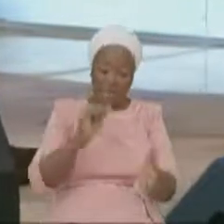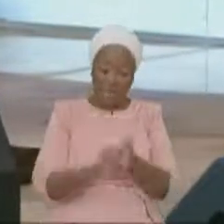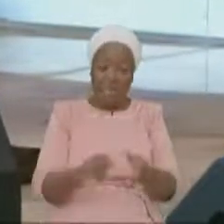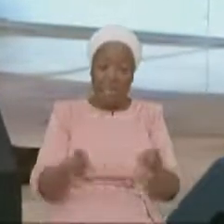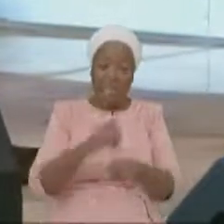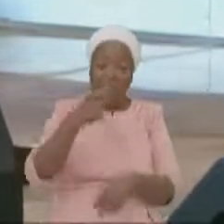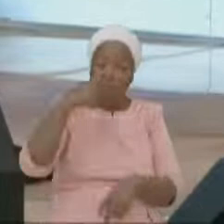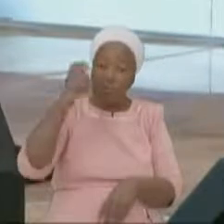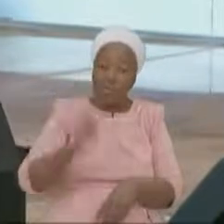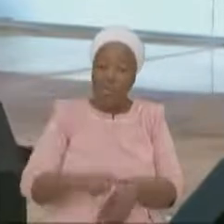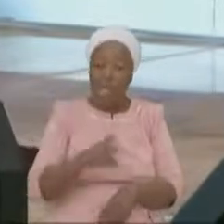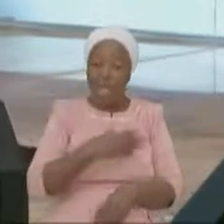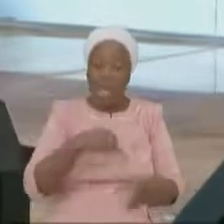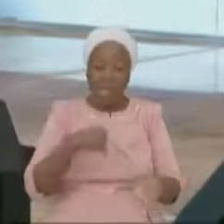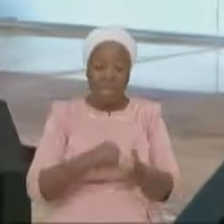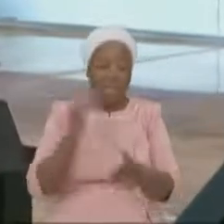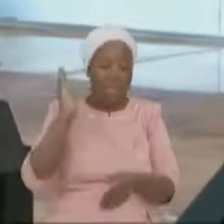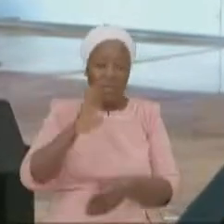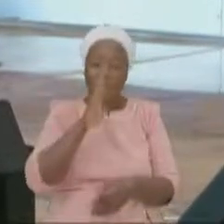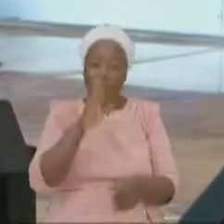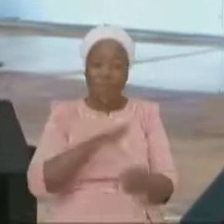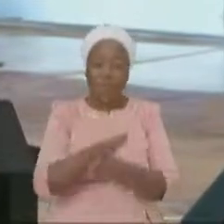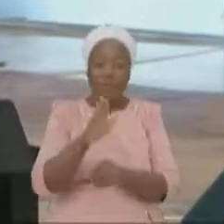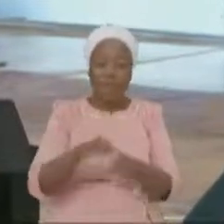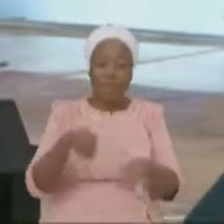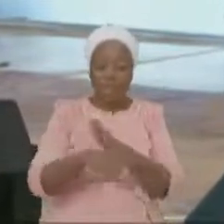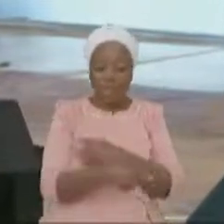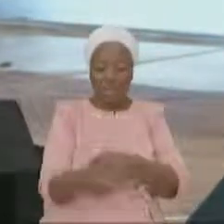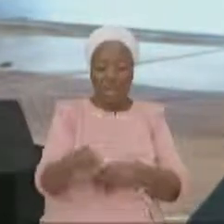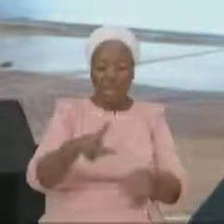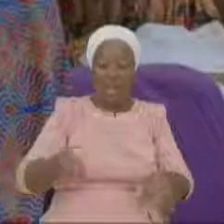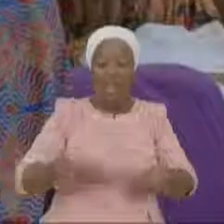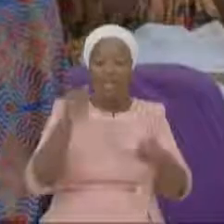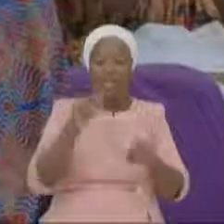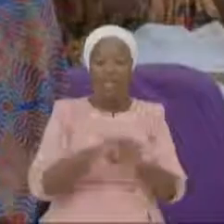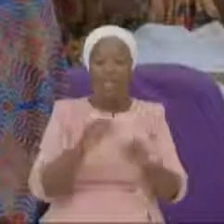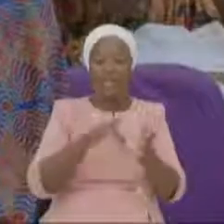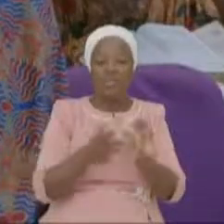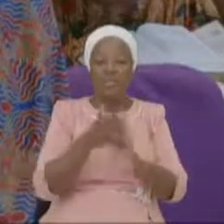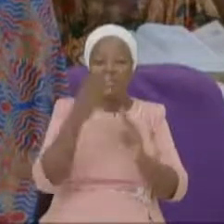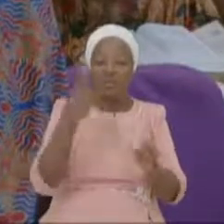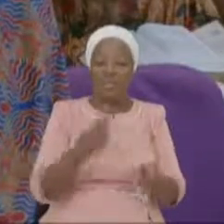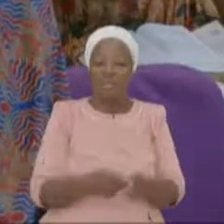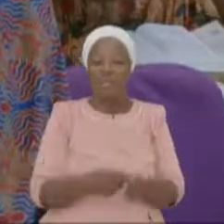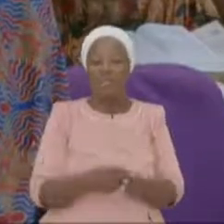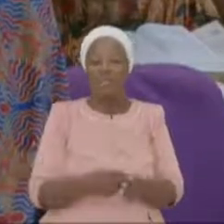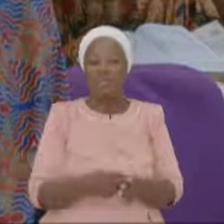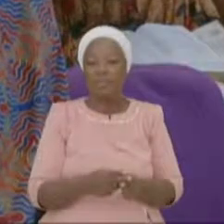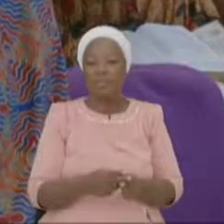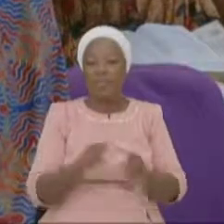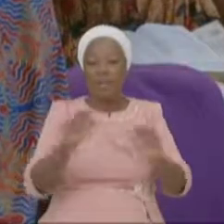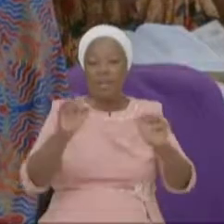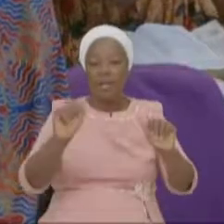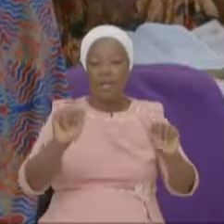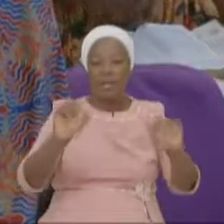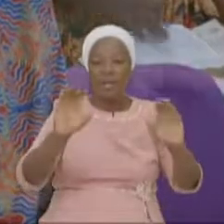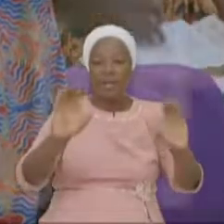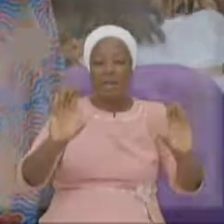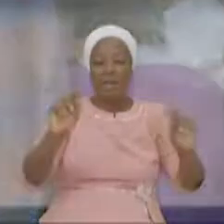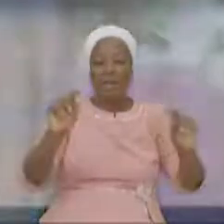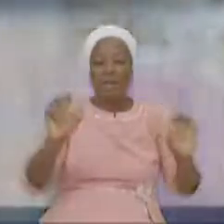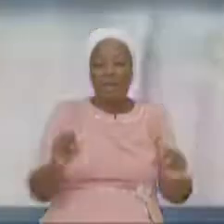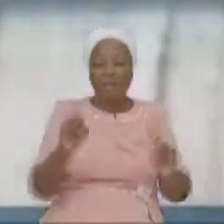decree. It will be fulfilled in their lives in Jesus' name. Acts chapter